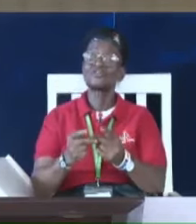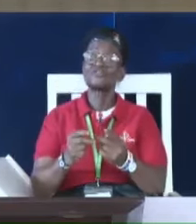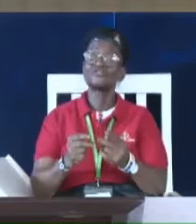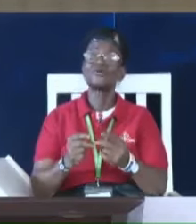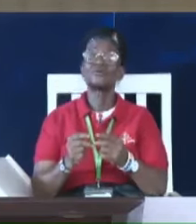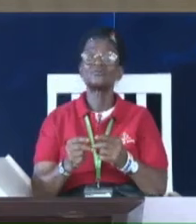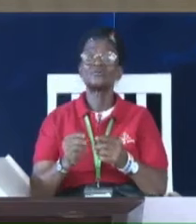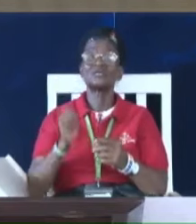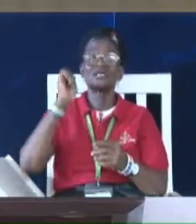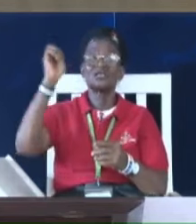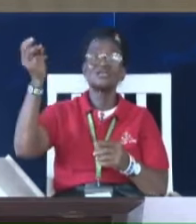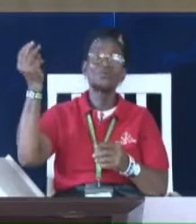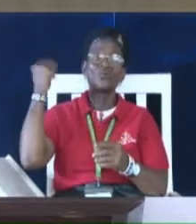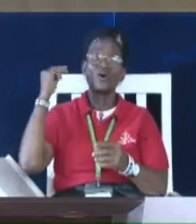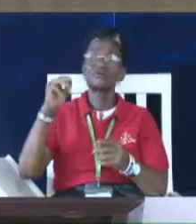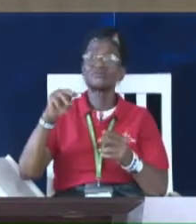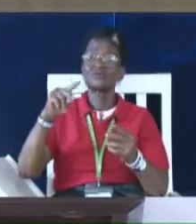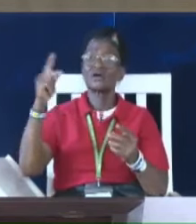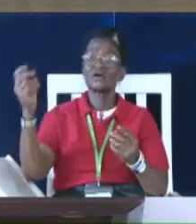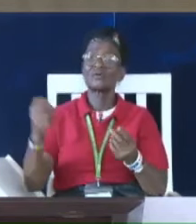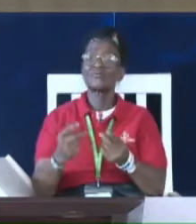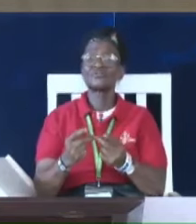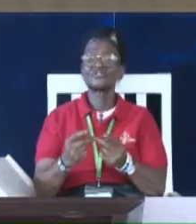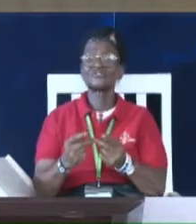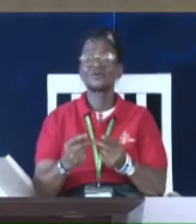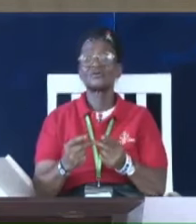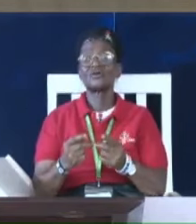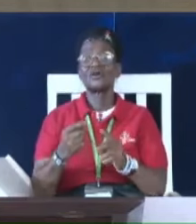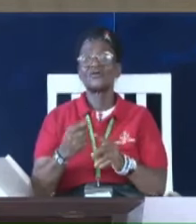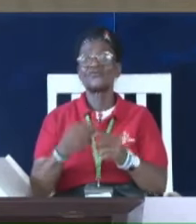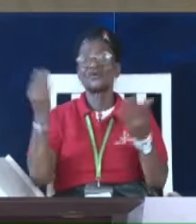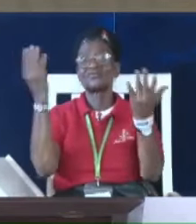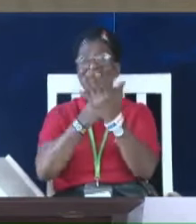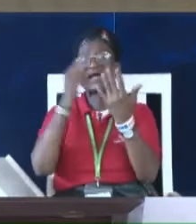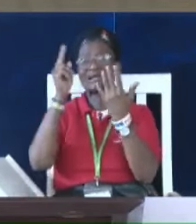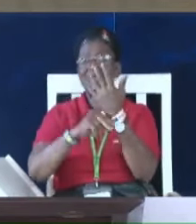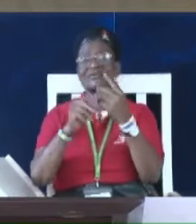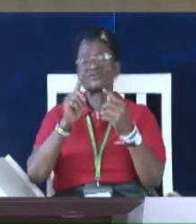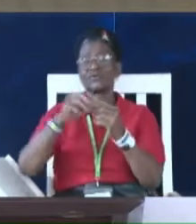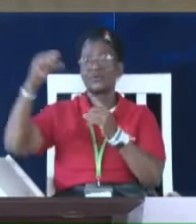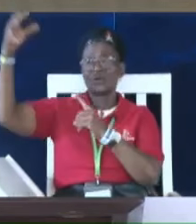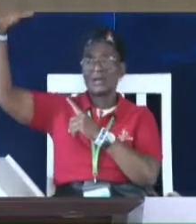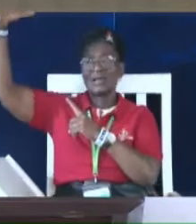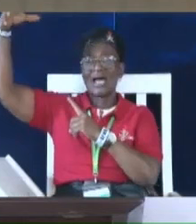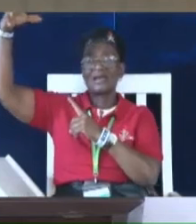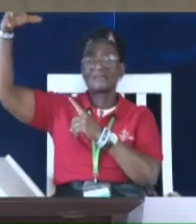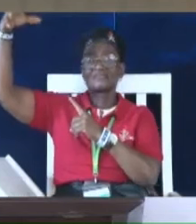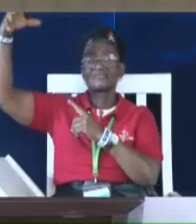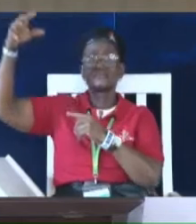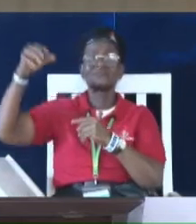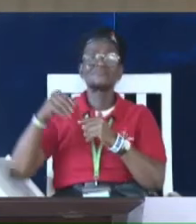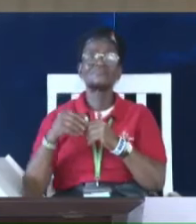He was repositioned from darkness to light,